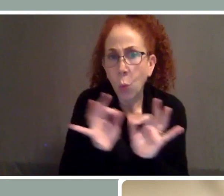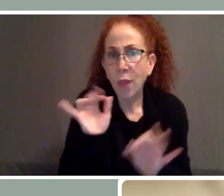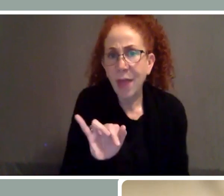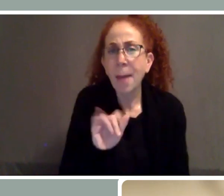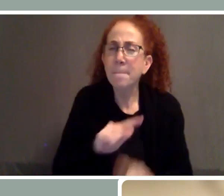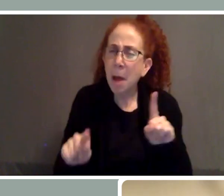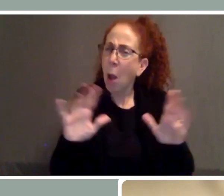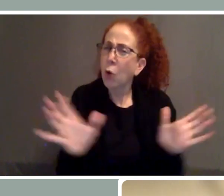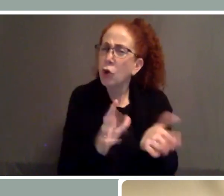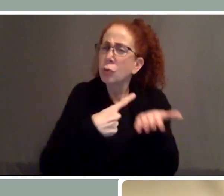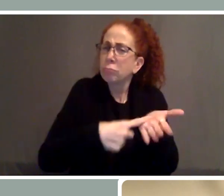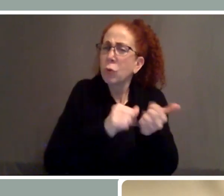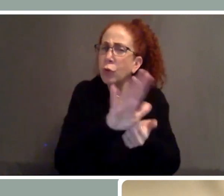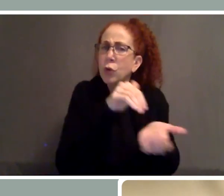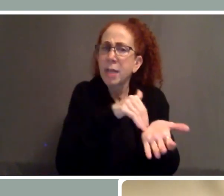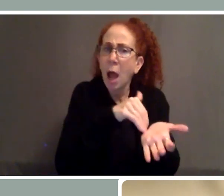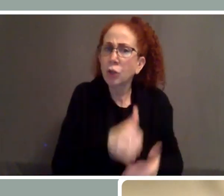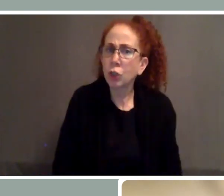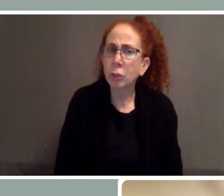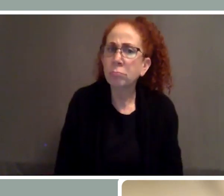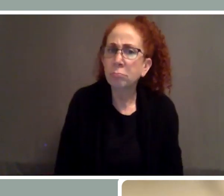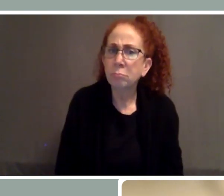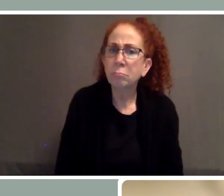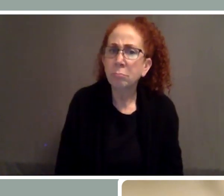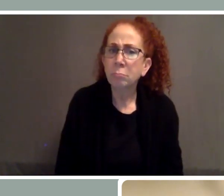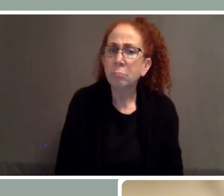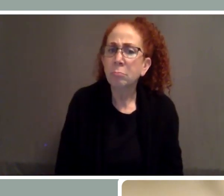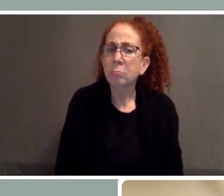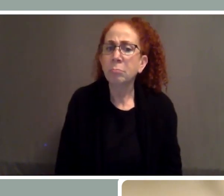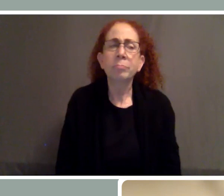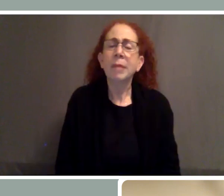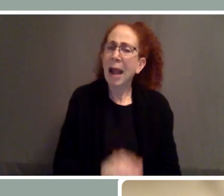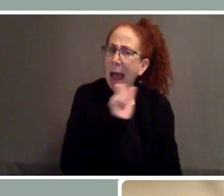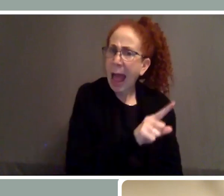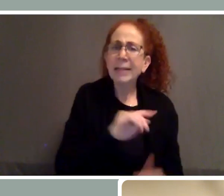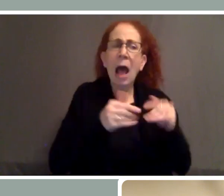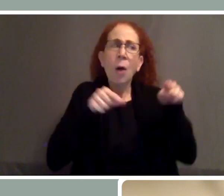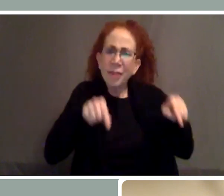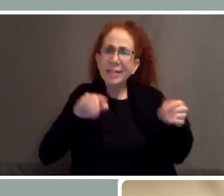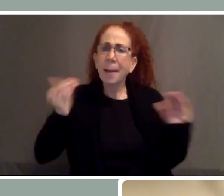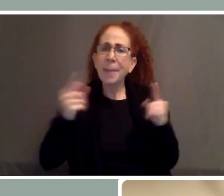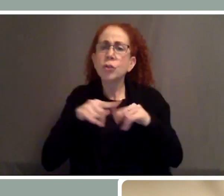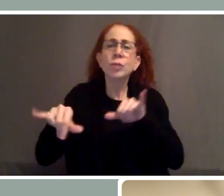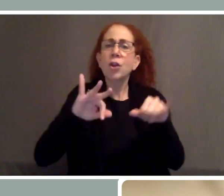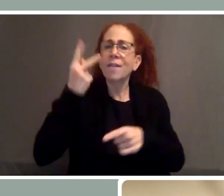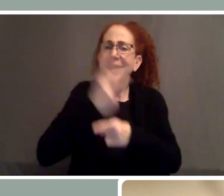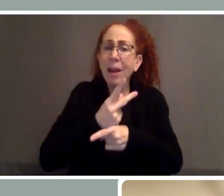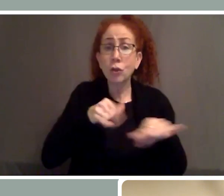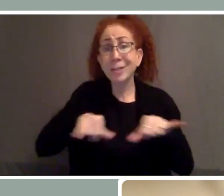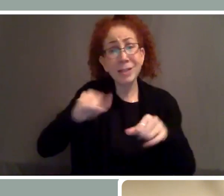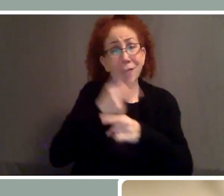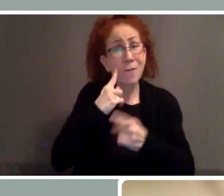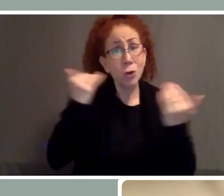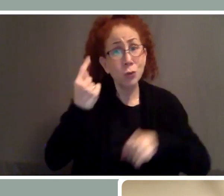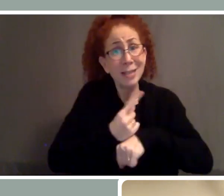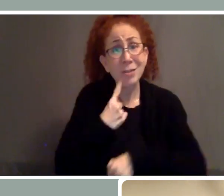have a conversation with your doctor to say, well, how does this compare to standard of care? Because the standard of cares for today are